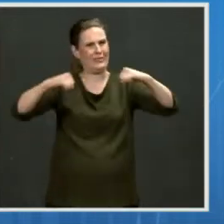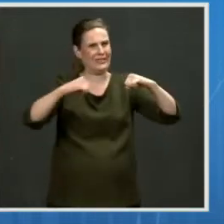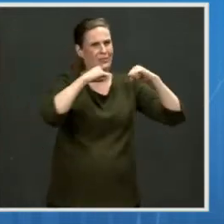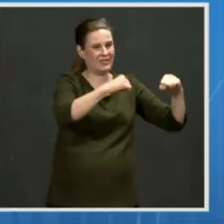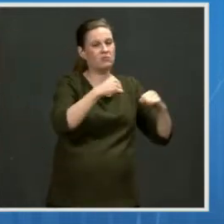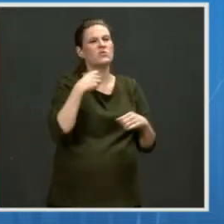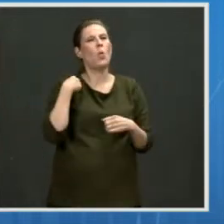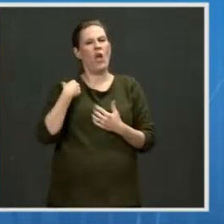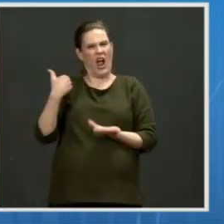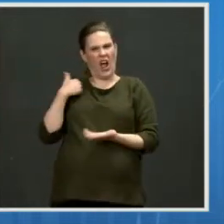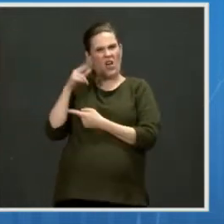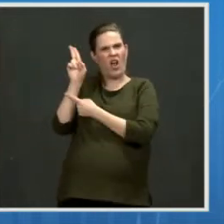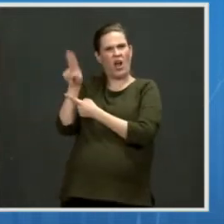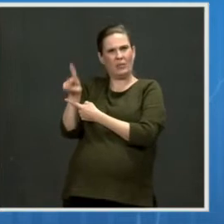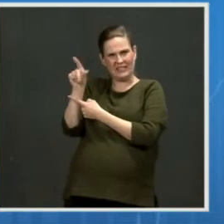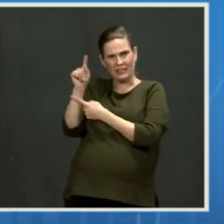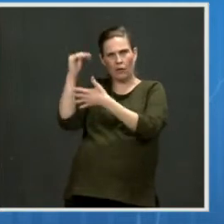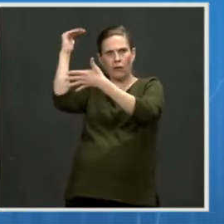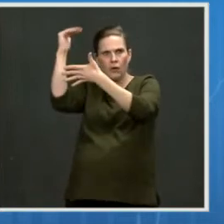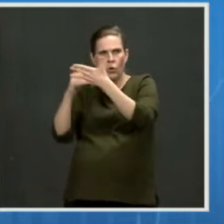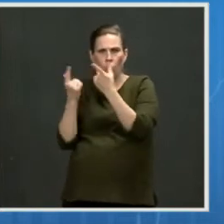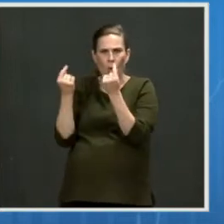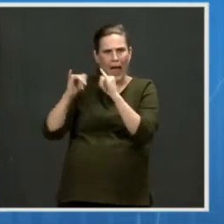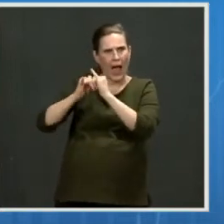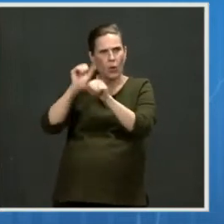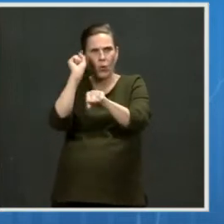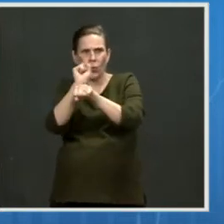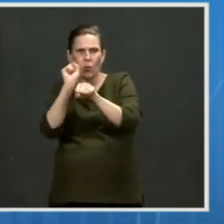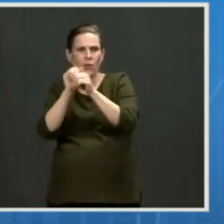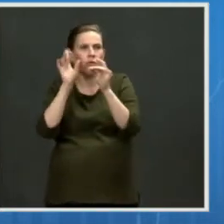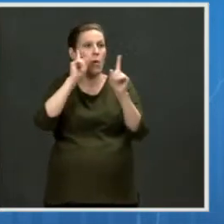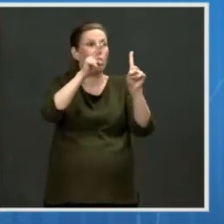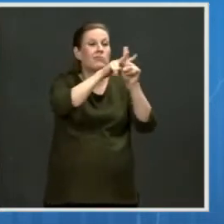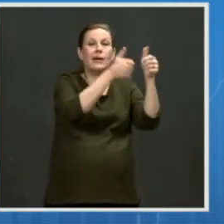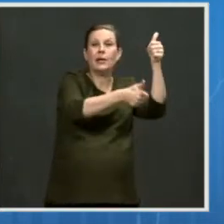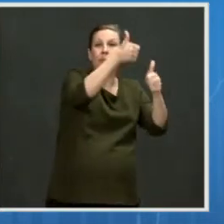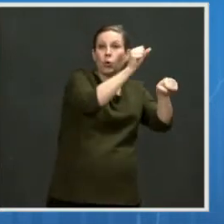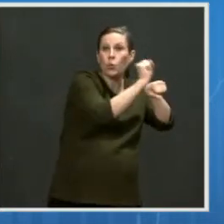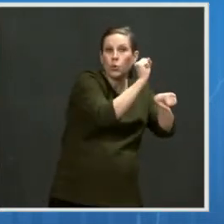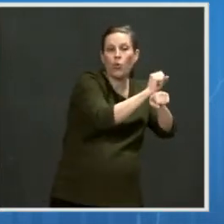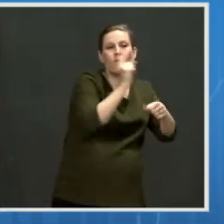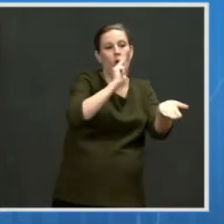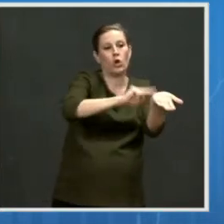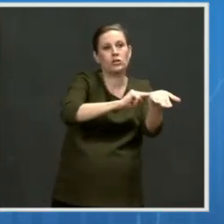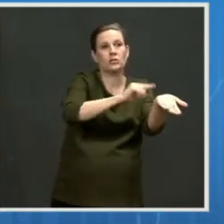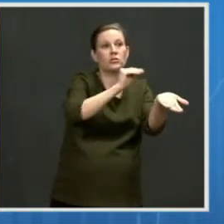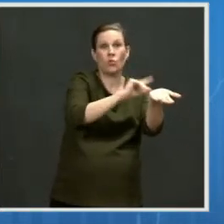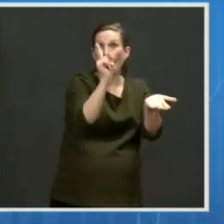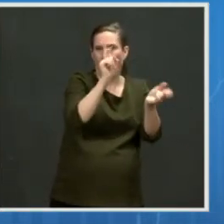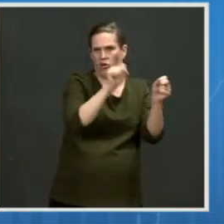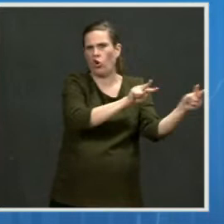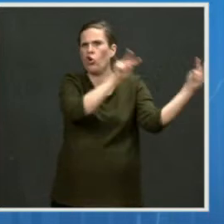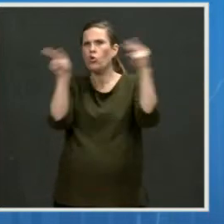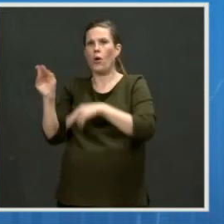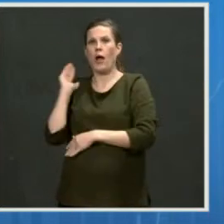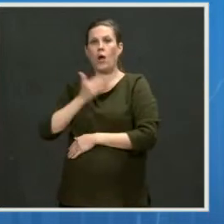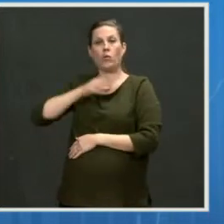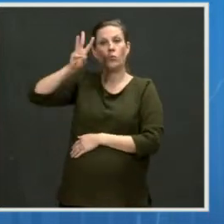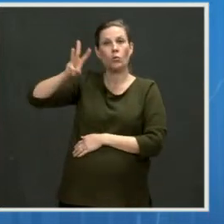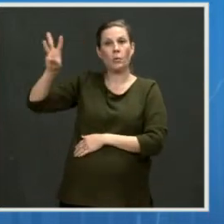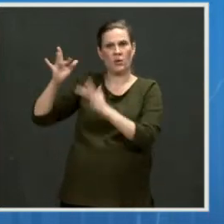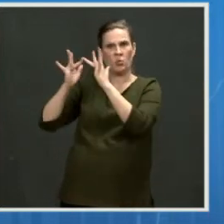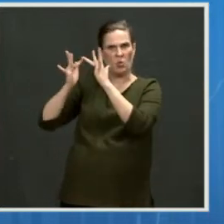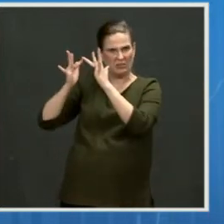center administrators and staff on the CDC website. It's up to us. It's up to all of us to be part of